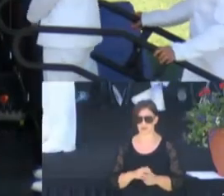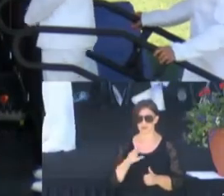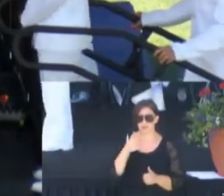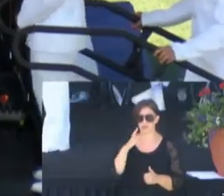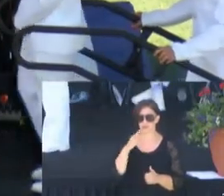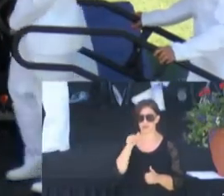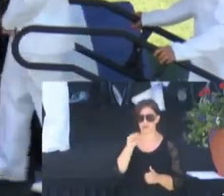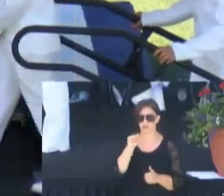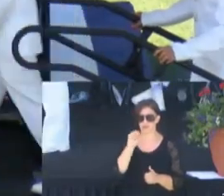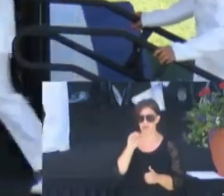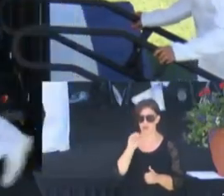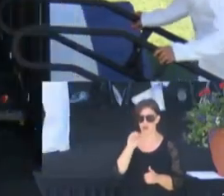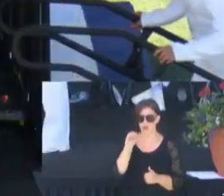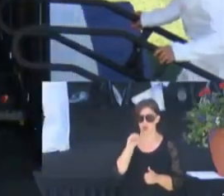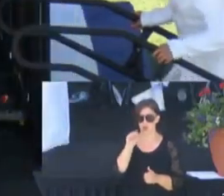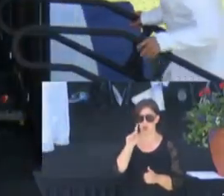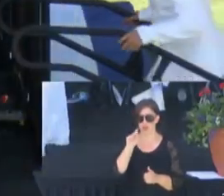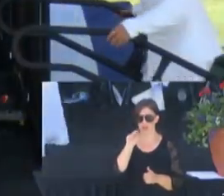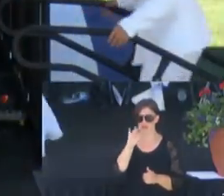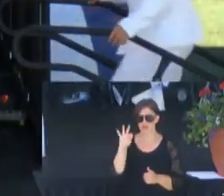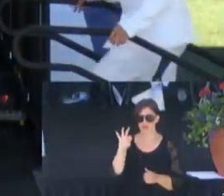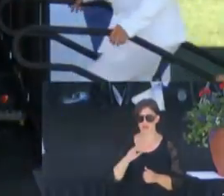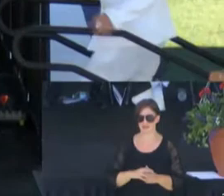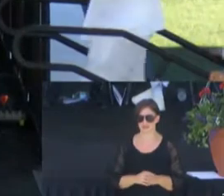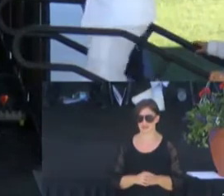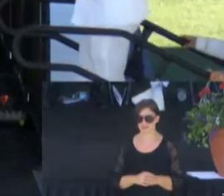Chase Aaron O'Keefe.